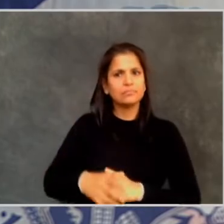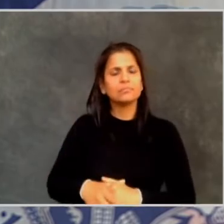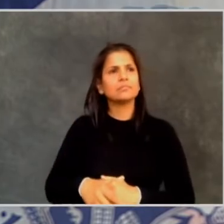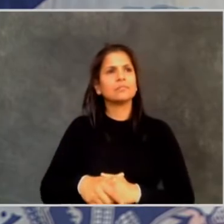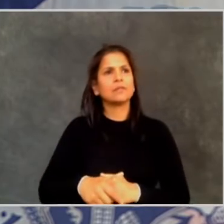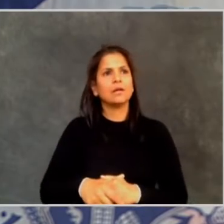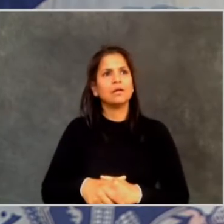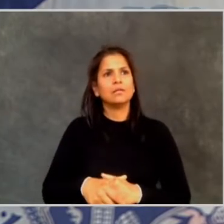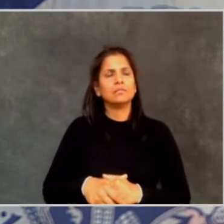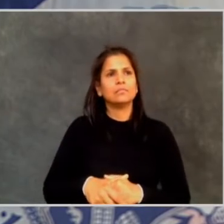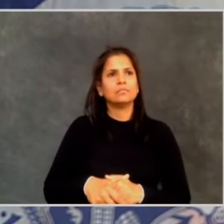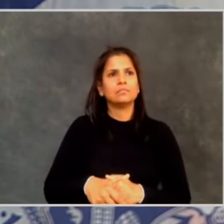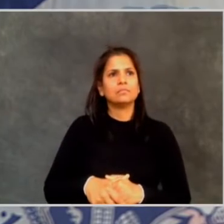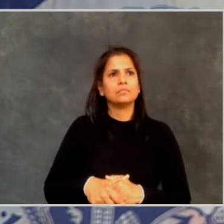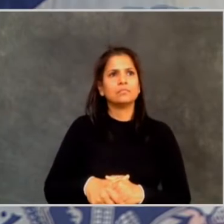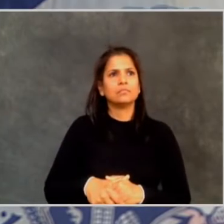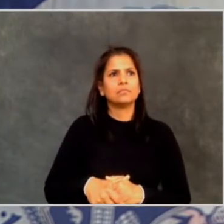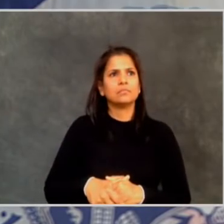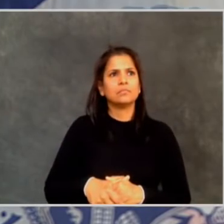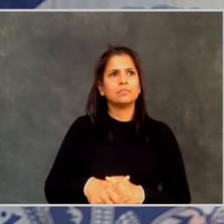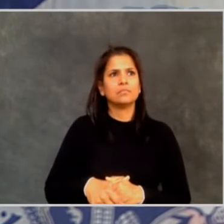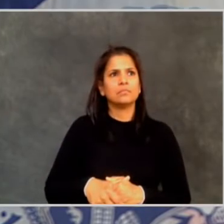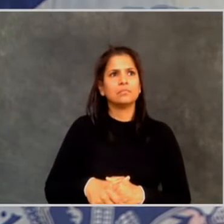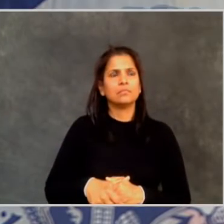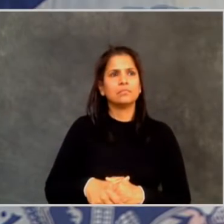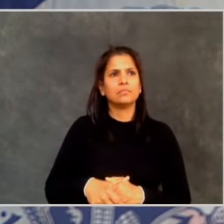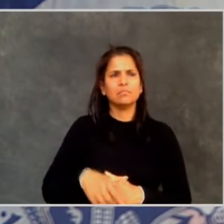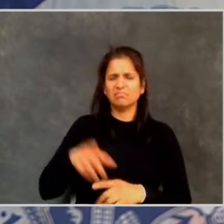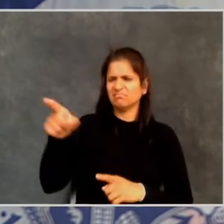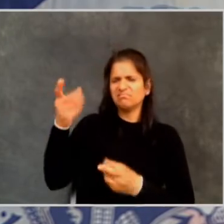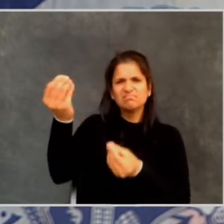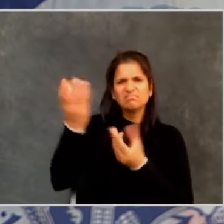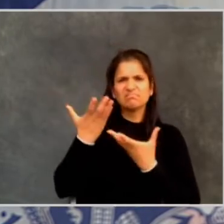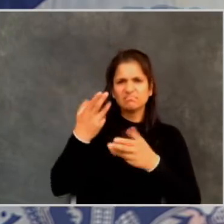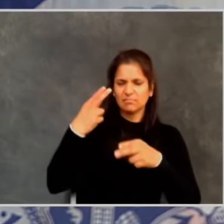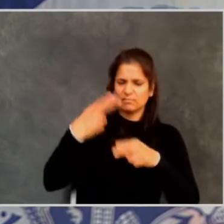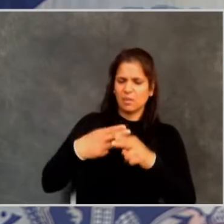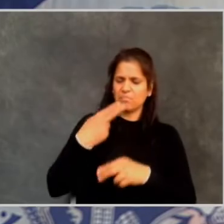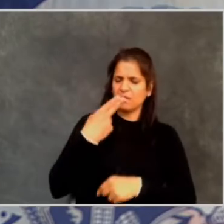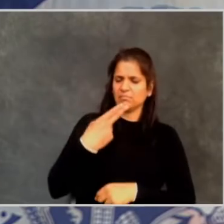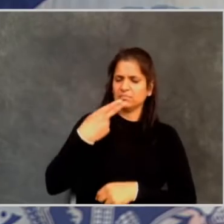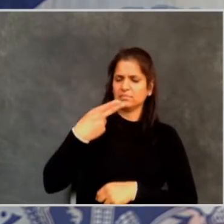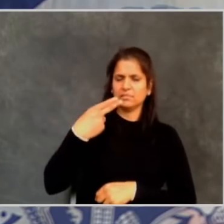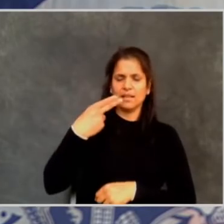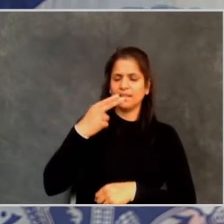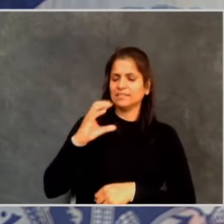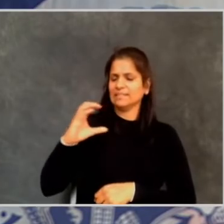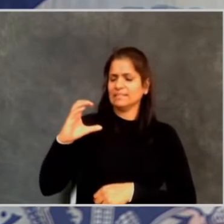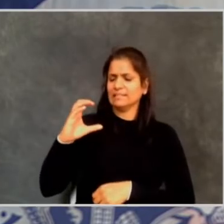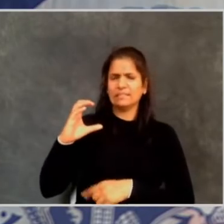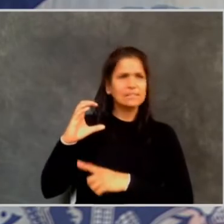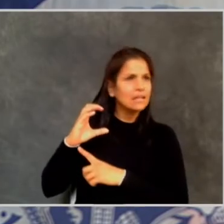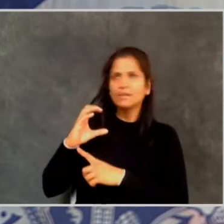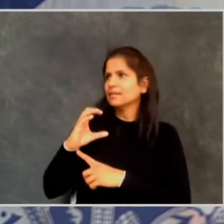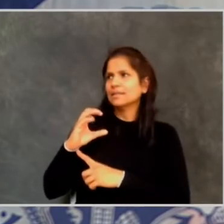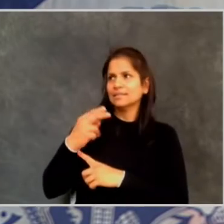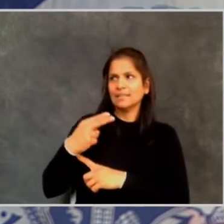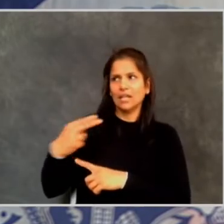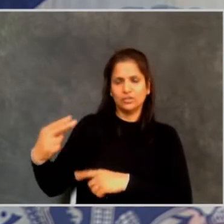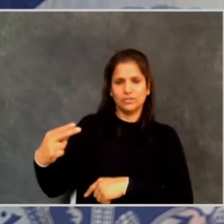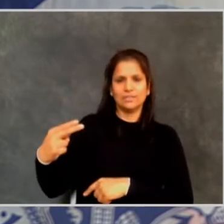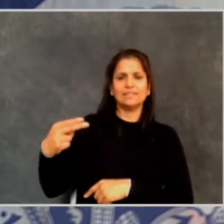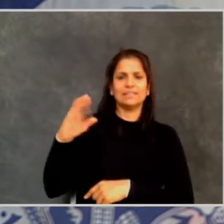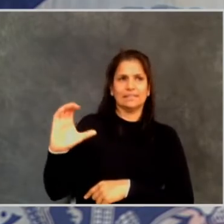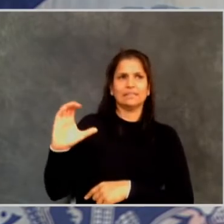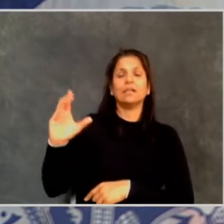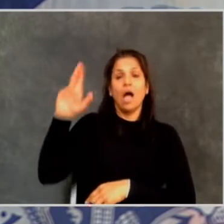this information sooner? And then on top of that, when you do begin releasing more information about some of those home deaths